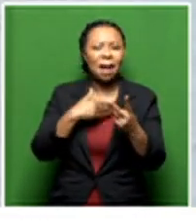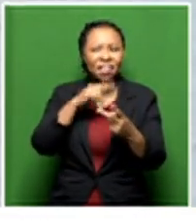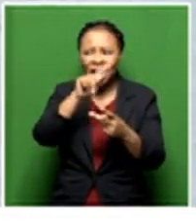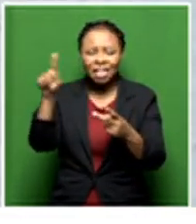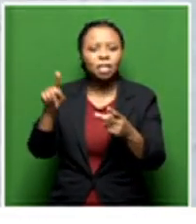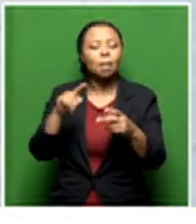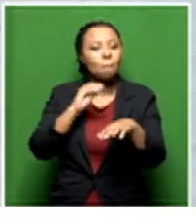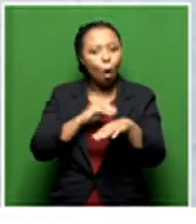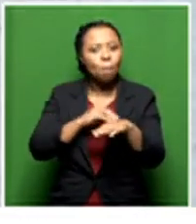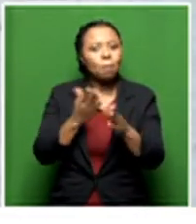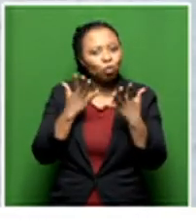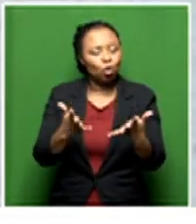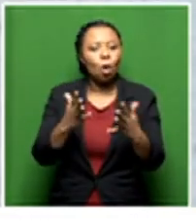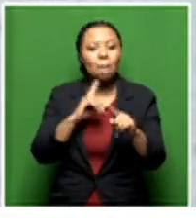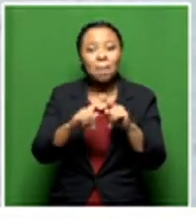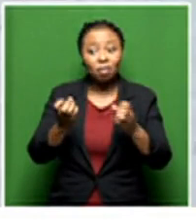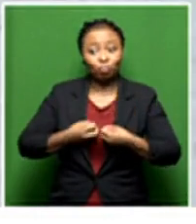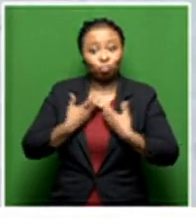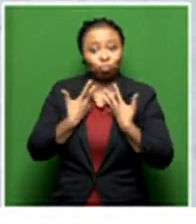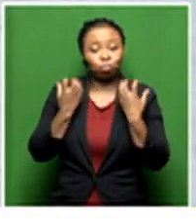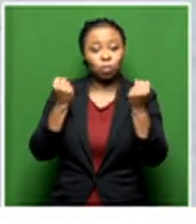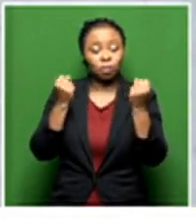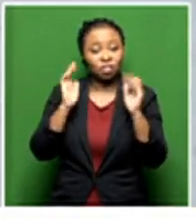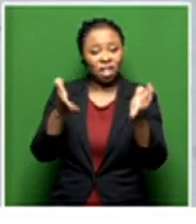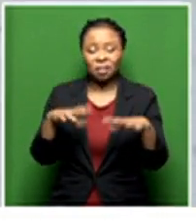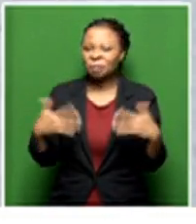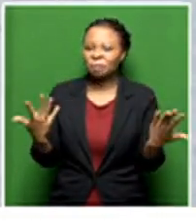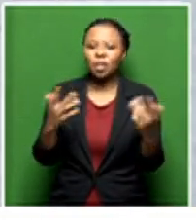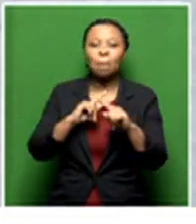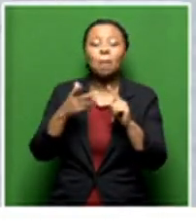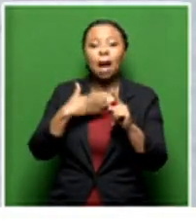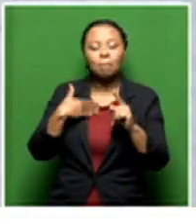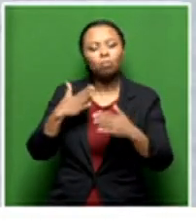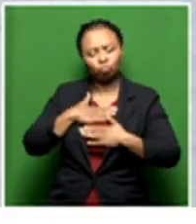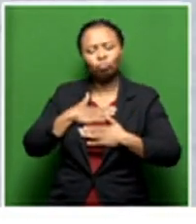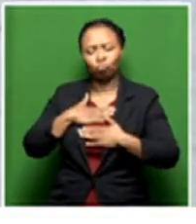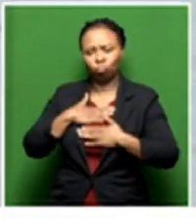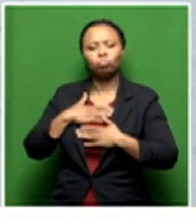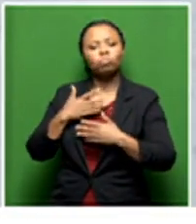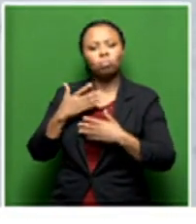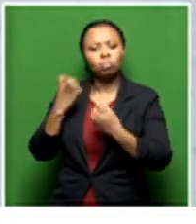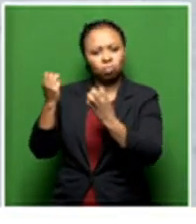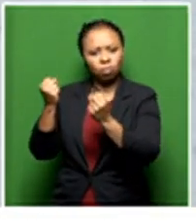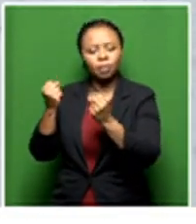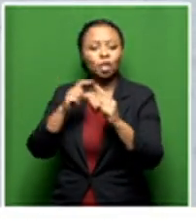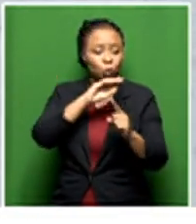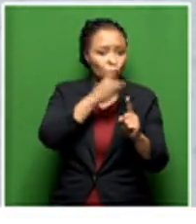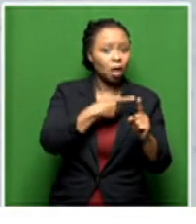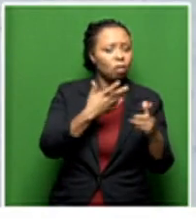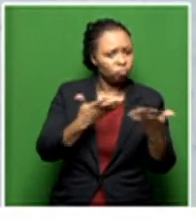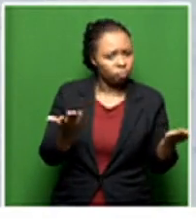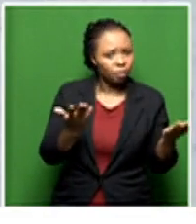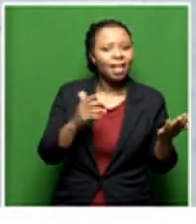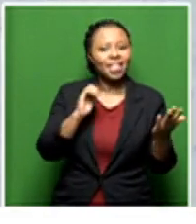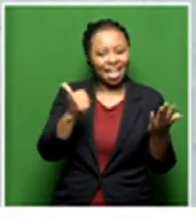but we don't talk about it. And because my mother was willing to talk about it, Motei was also willing to talk about it, I